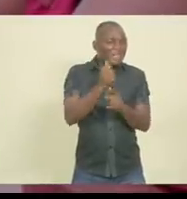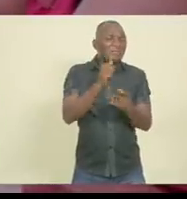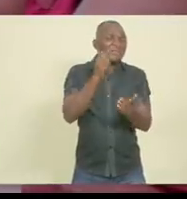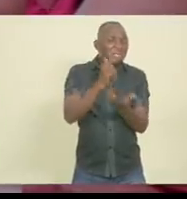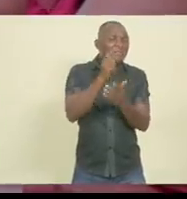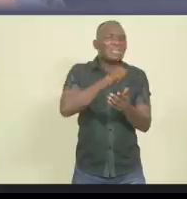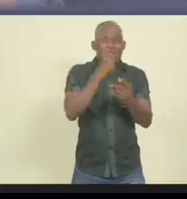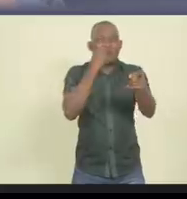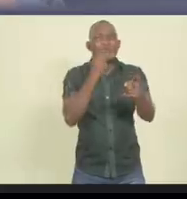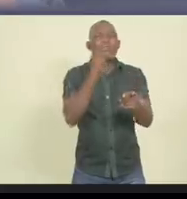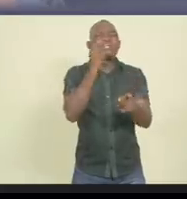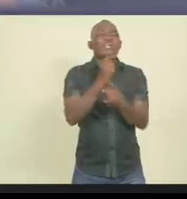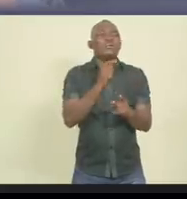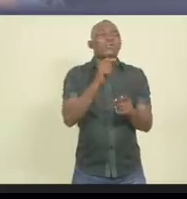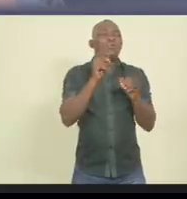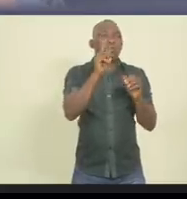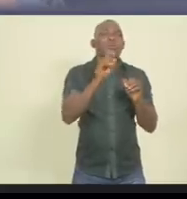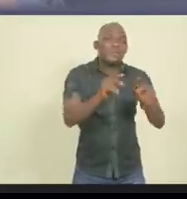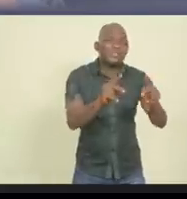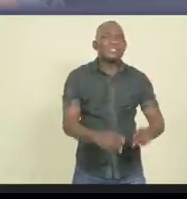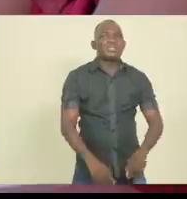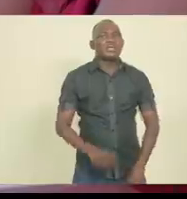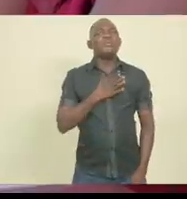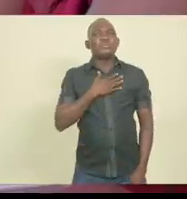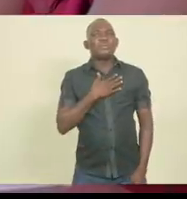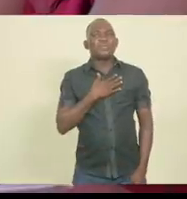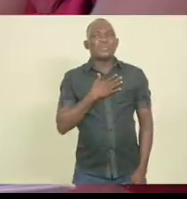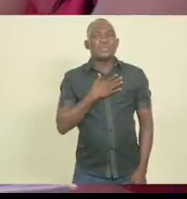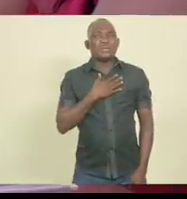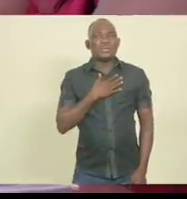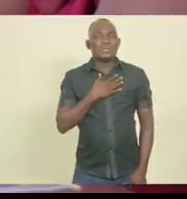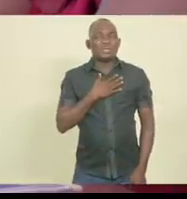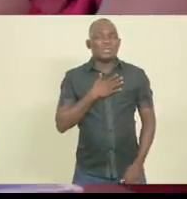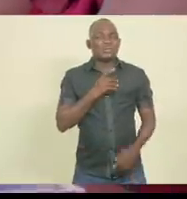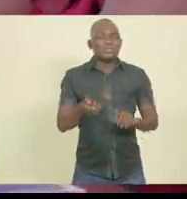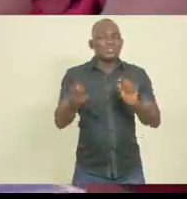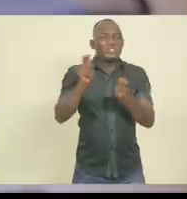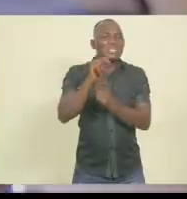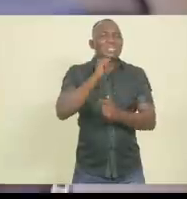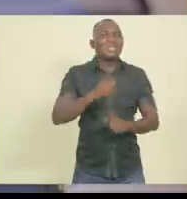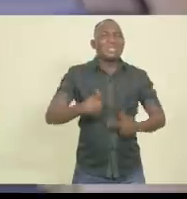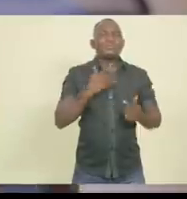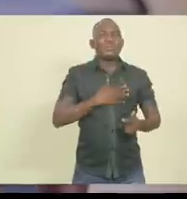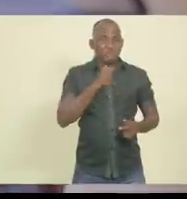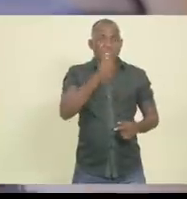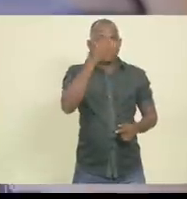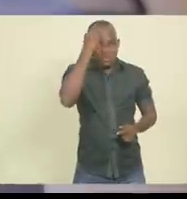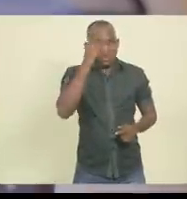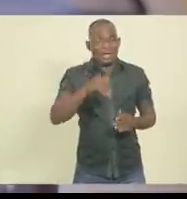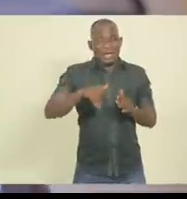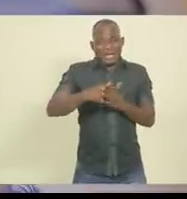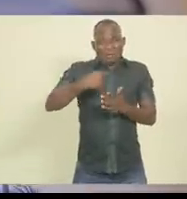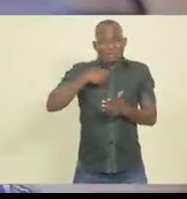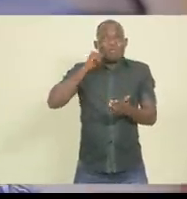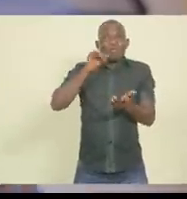chance. Okay, just give me the chance. If not the girl, just give me the chance. Let me change this girl's life into a better one. You know how Issy and I are